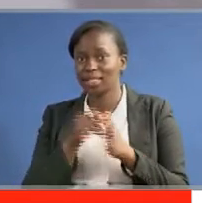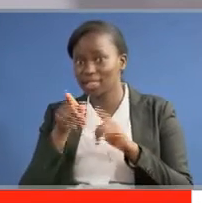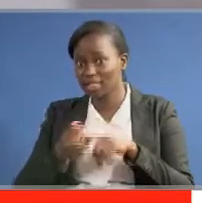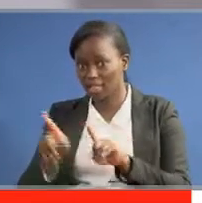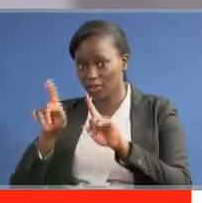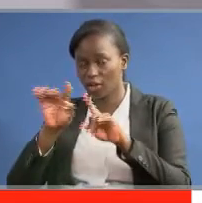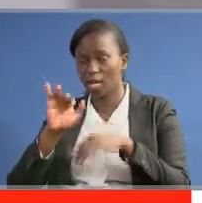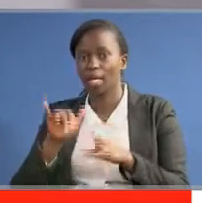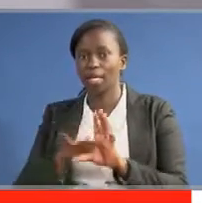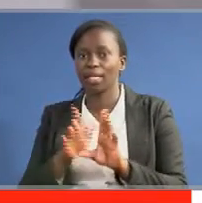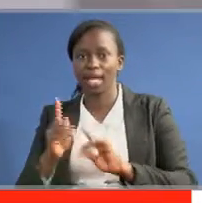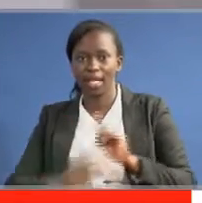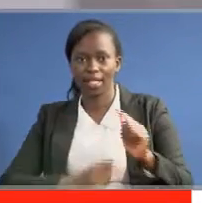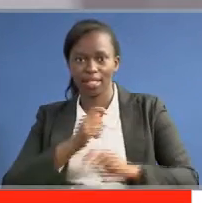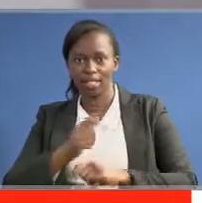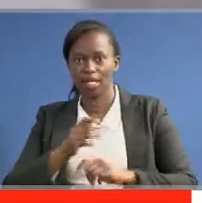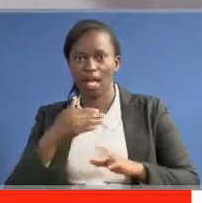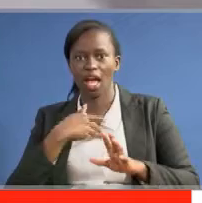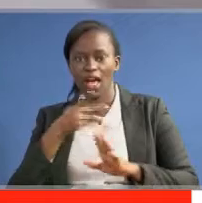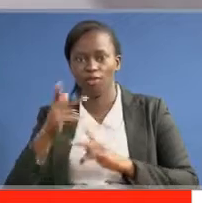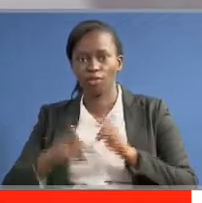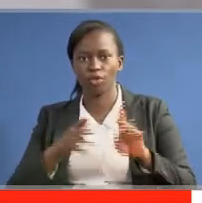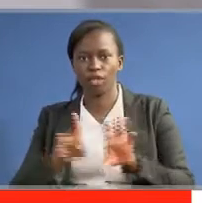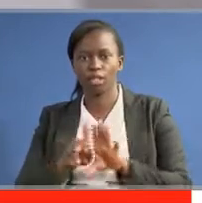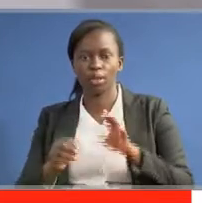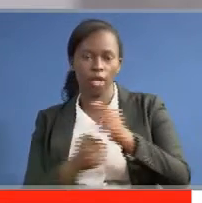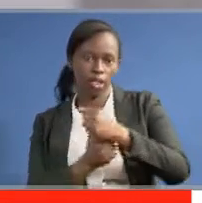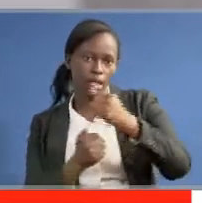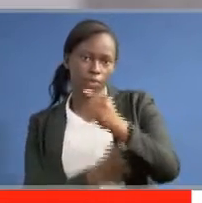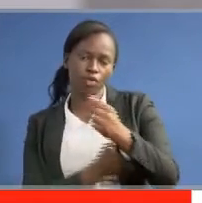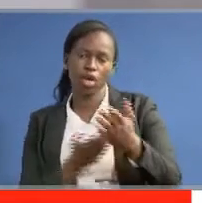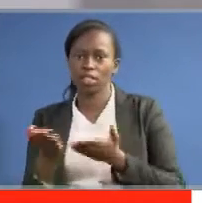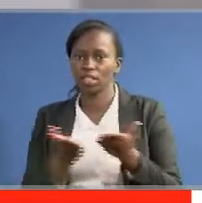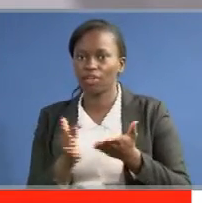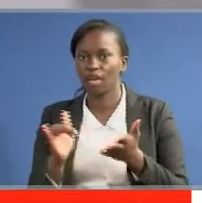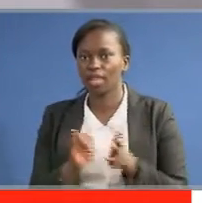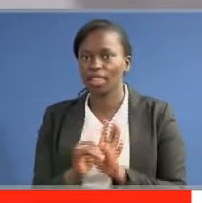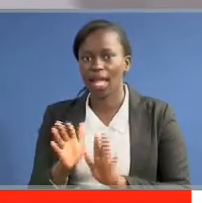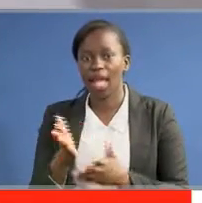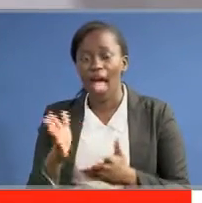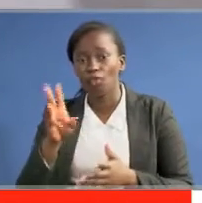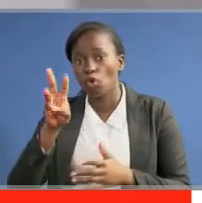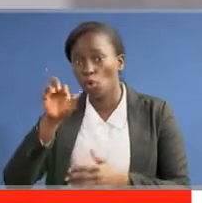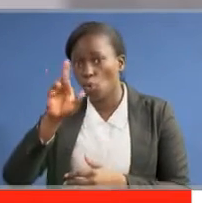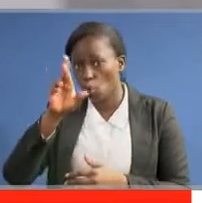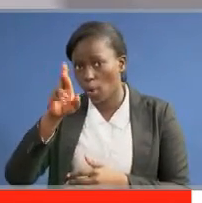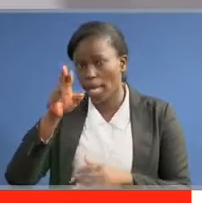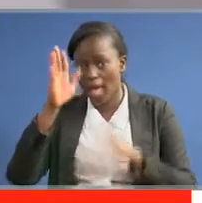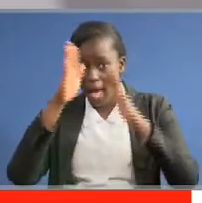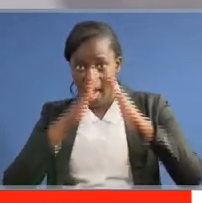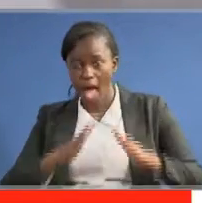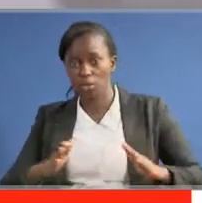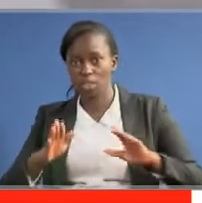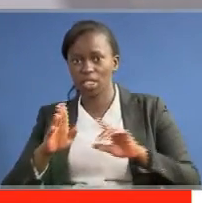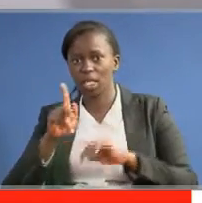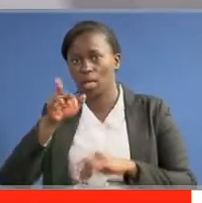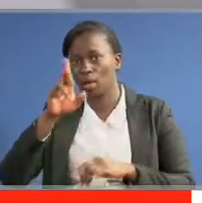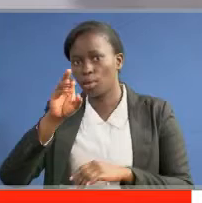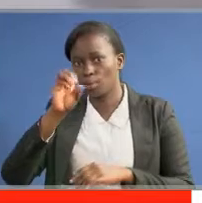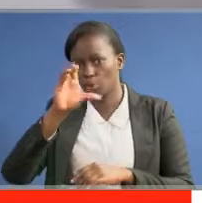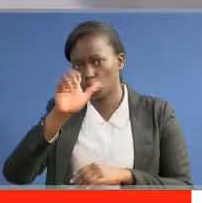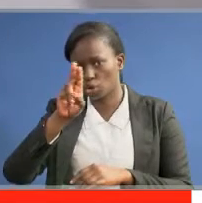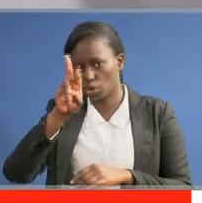of trade through provision of support services such as warehousing, procurement, transport